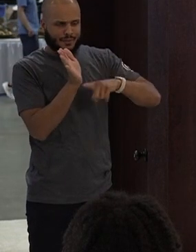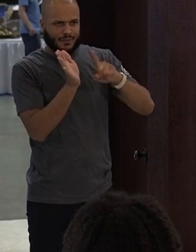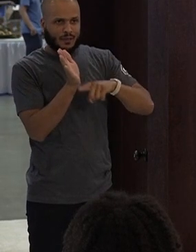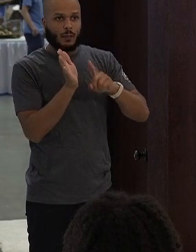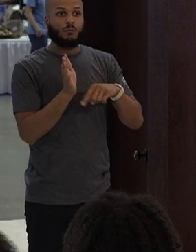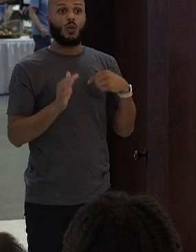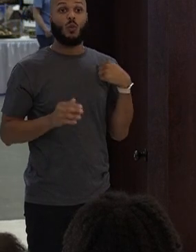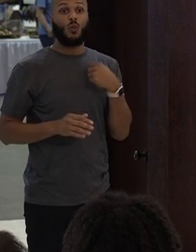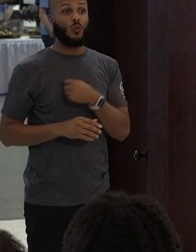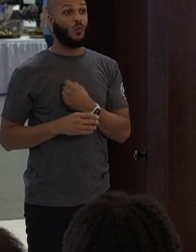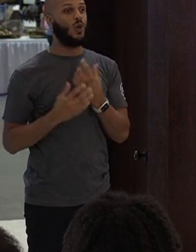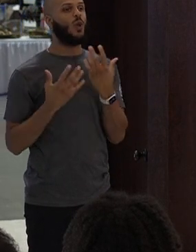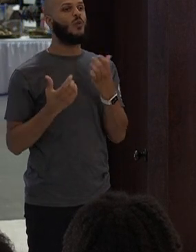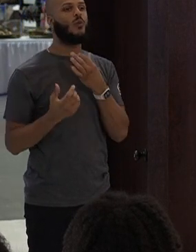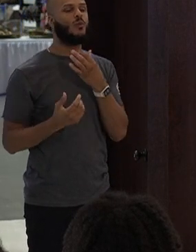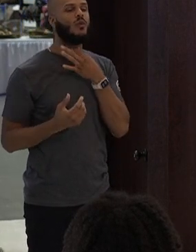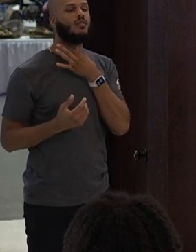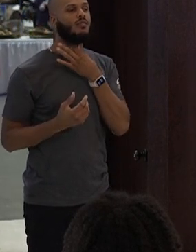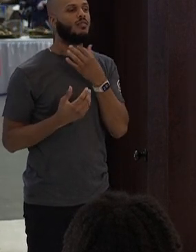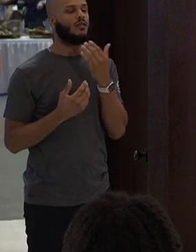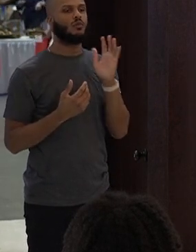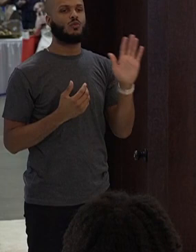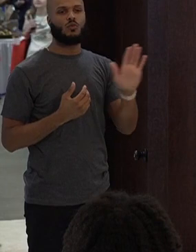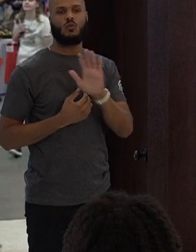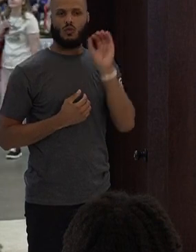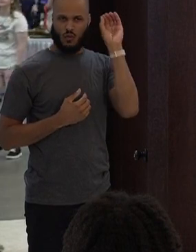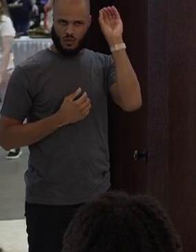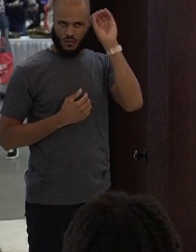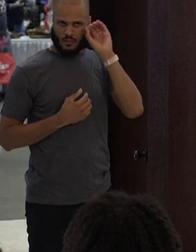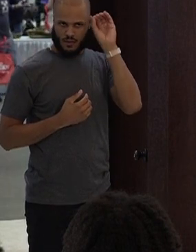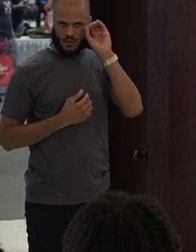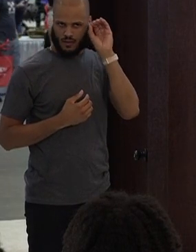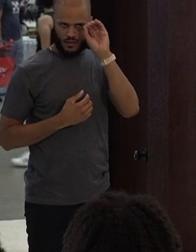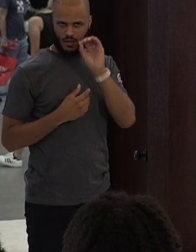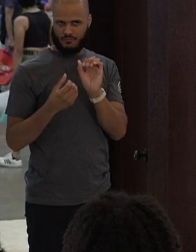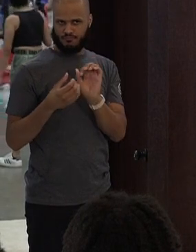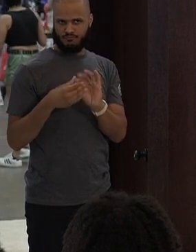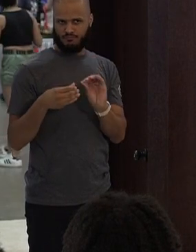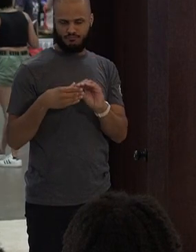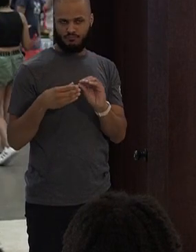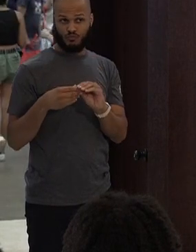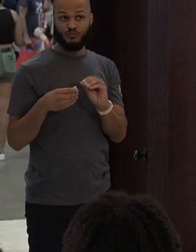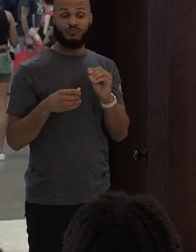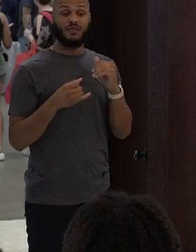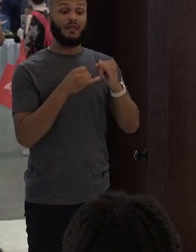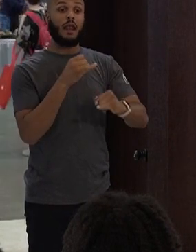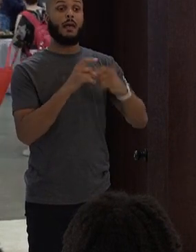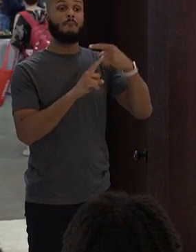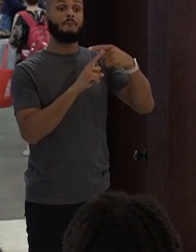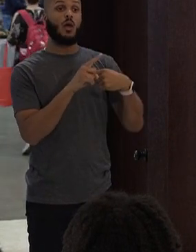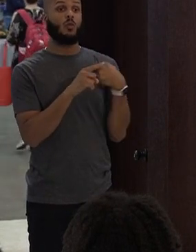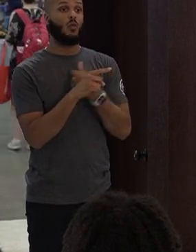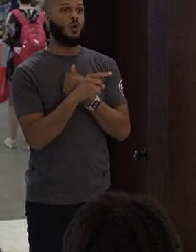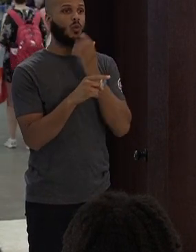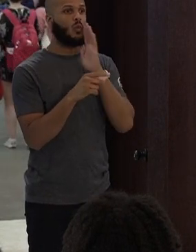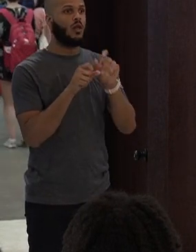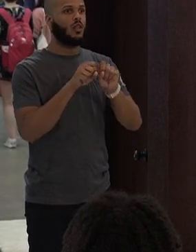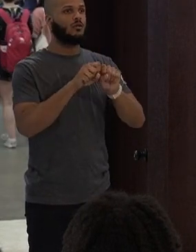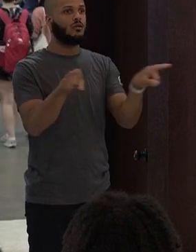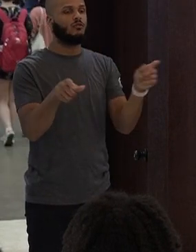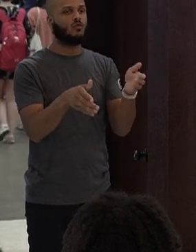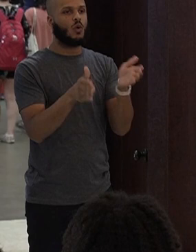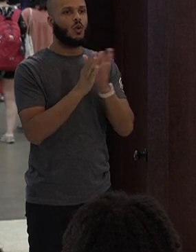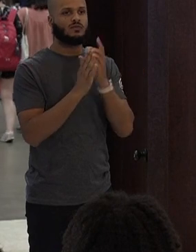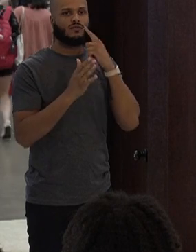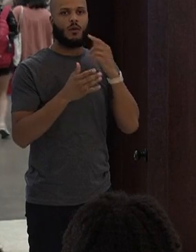would love to hear your input on this. At the end of the month, we're going to be issuing a request for public comment,